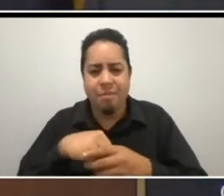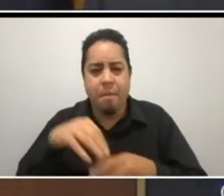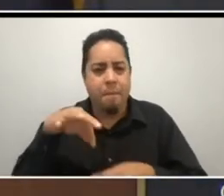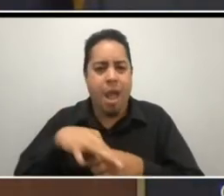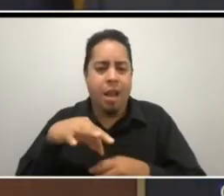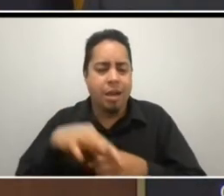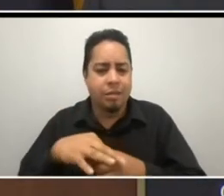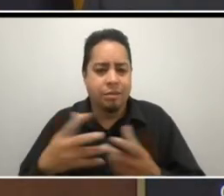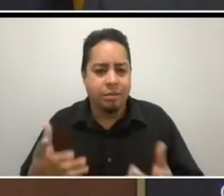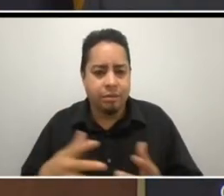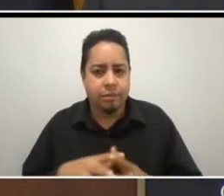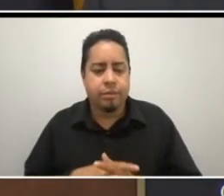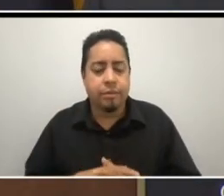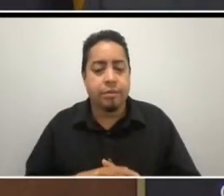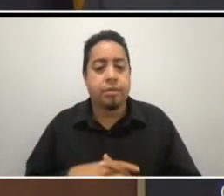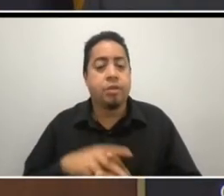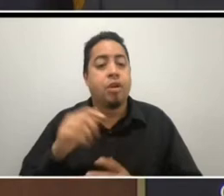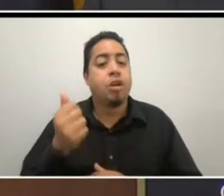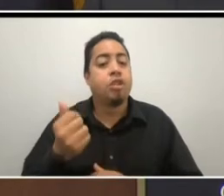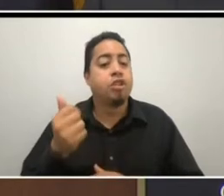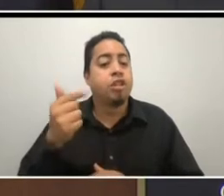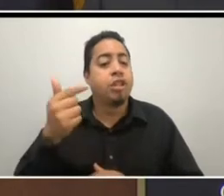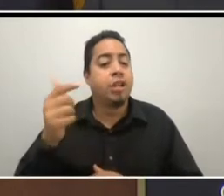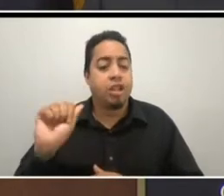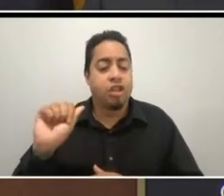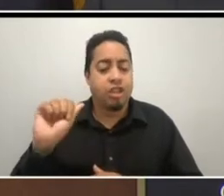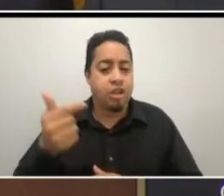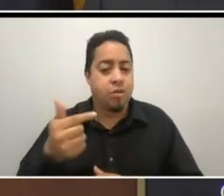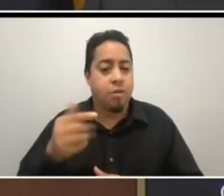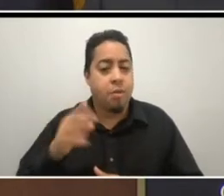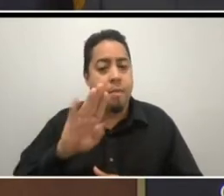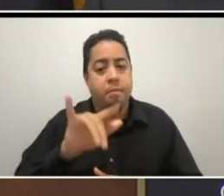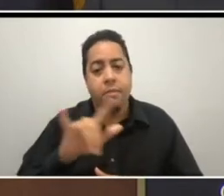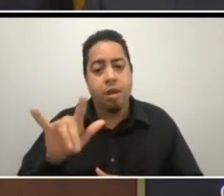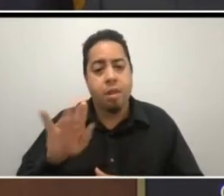And here's what Attorney General Bill Barr had to say about the same allegations.